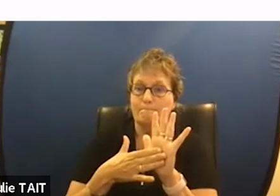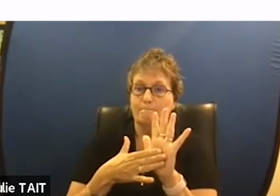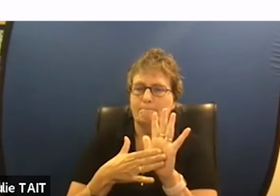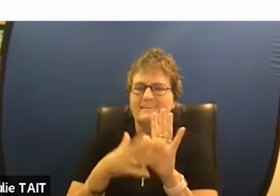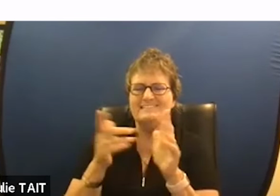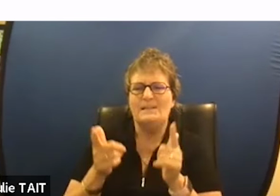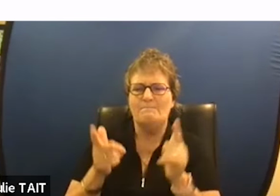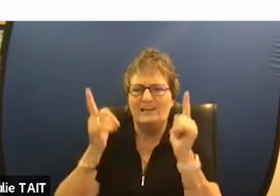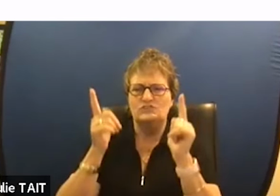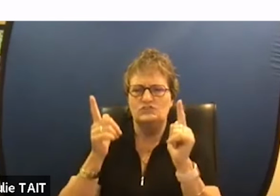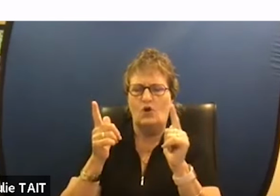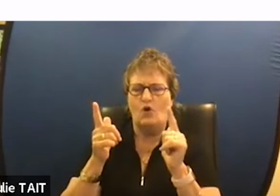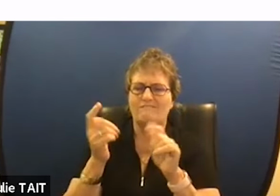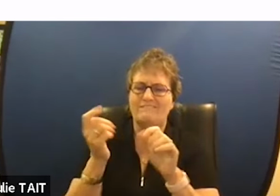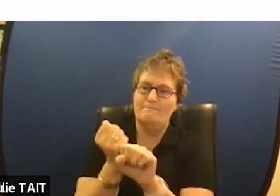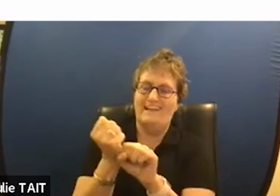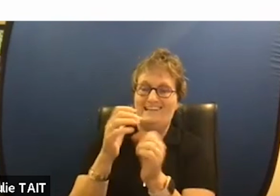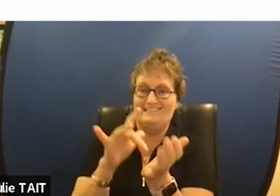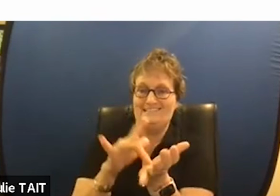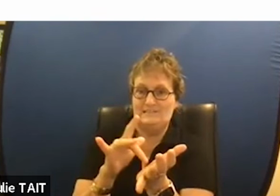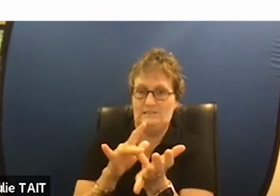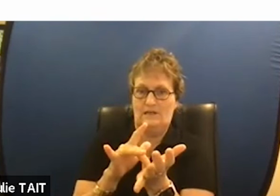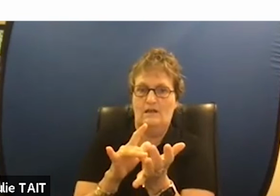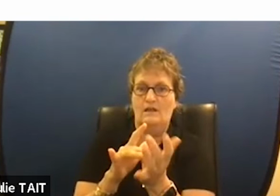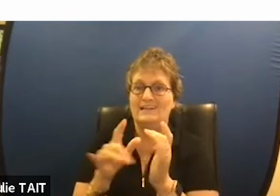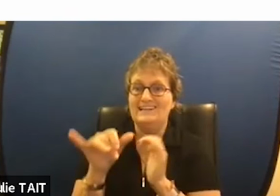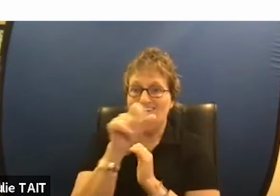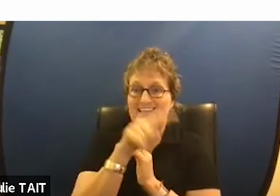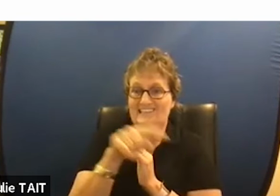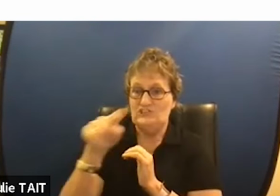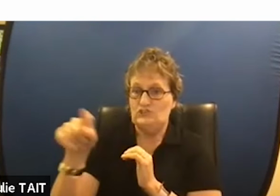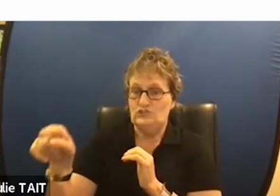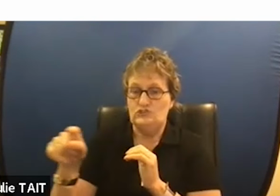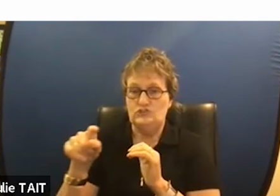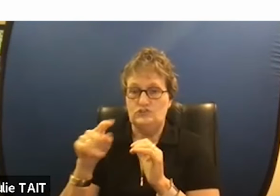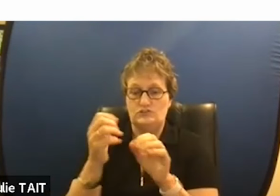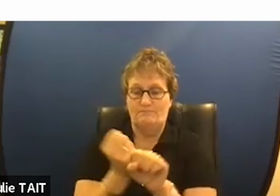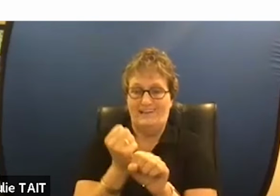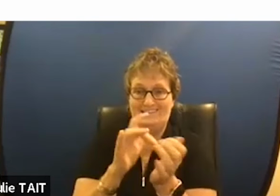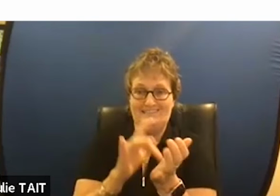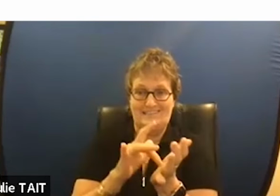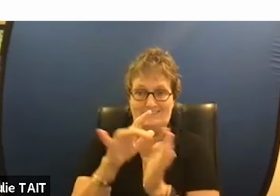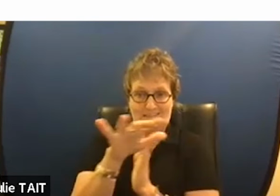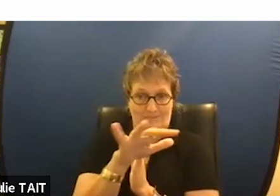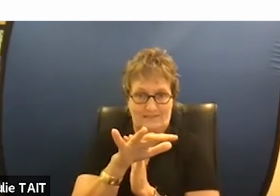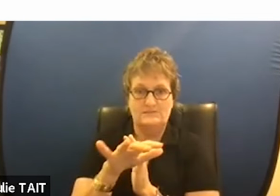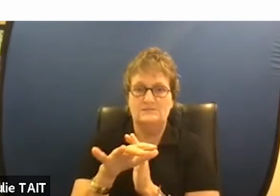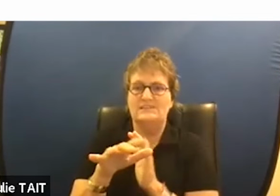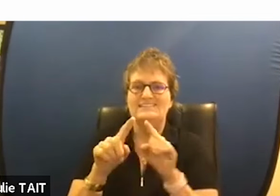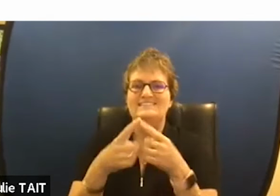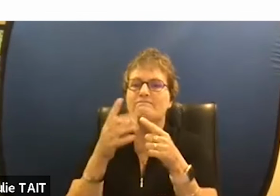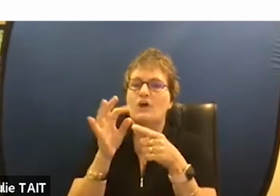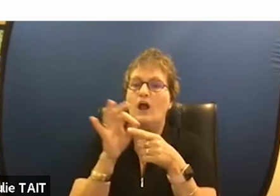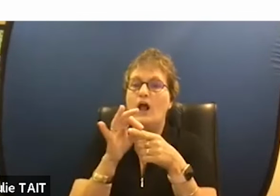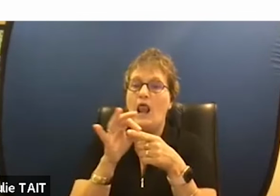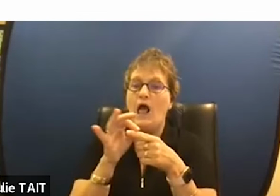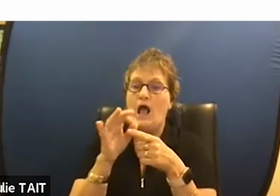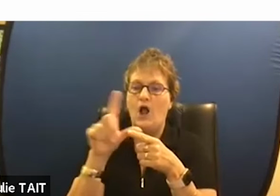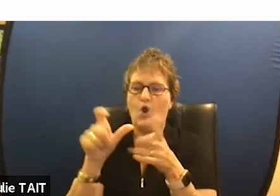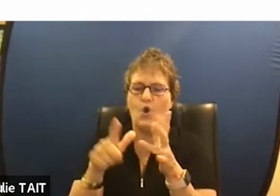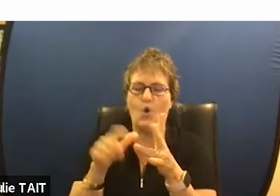here. So each making space has a different color code. We have the resource AV, resource center, printmaking,